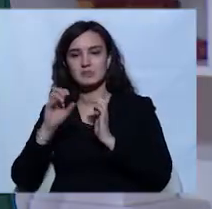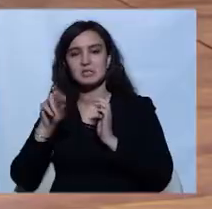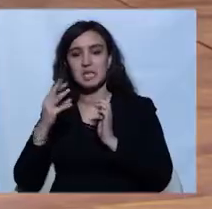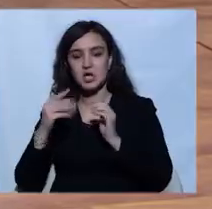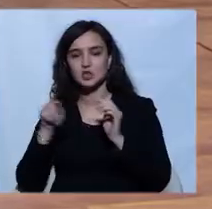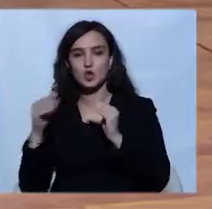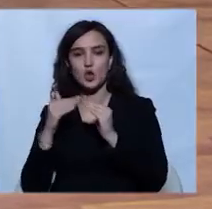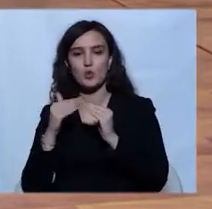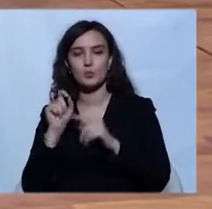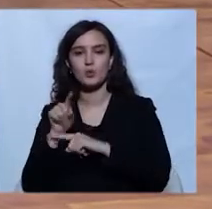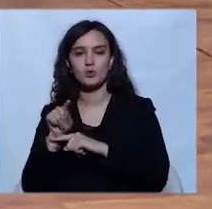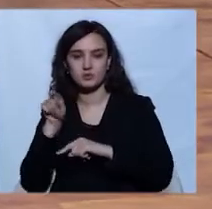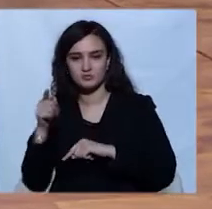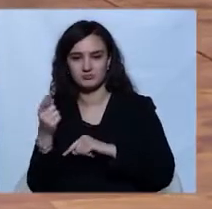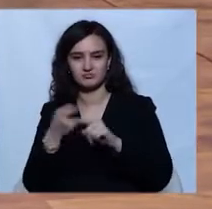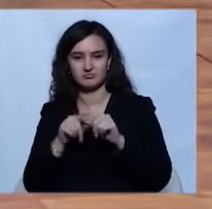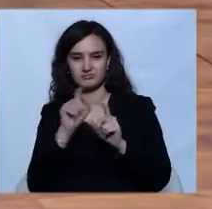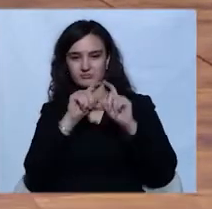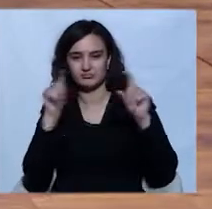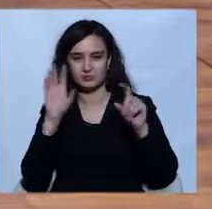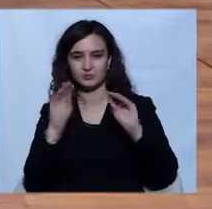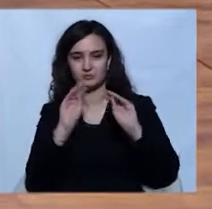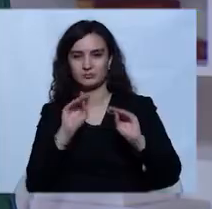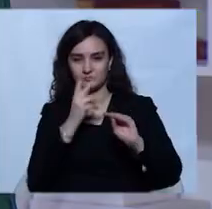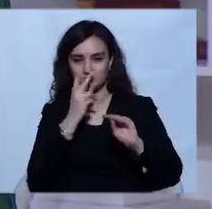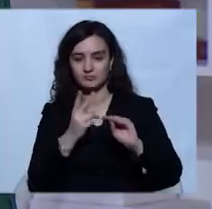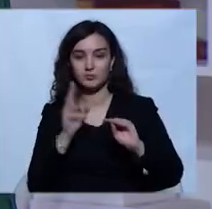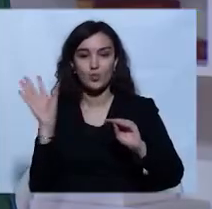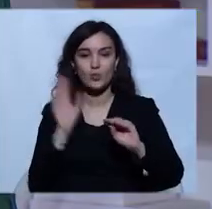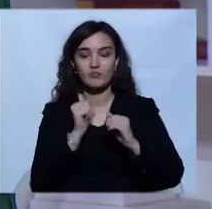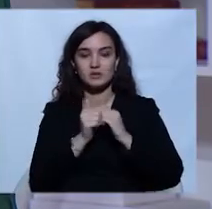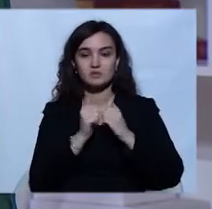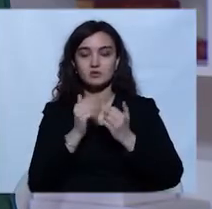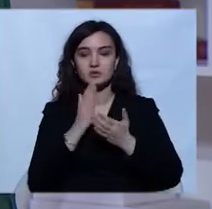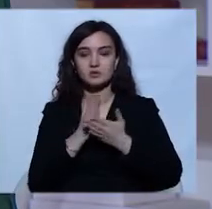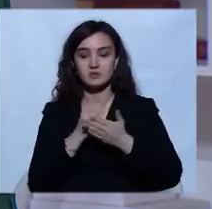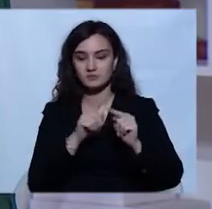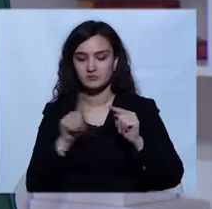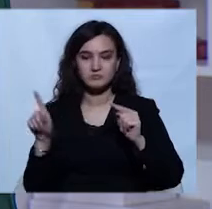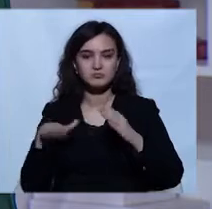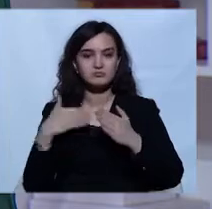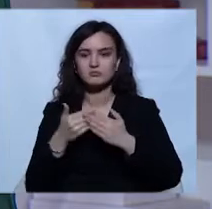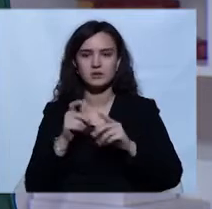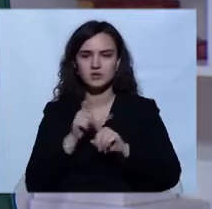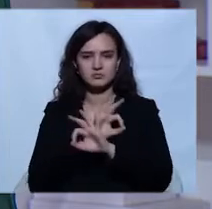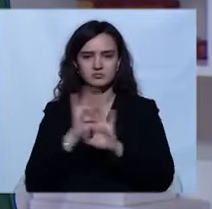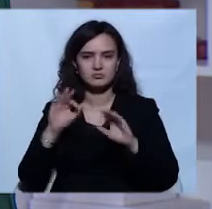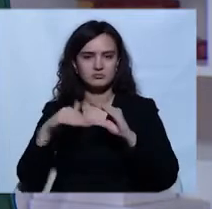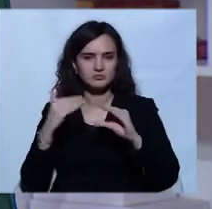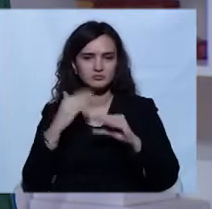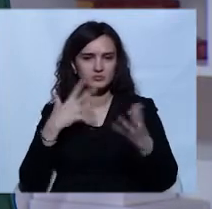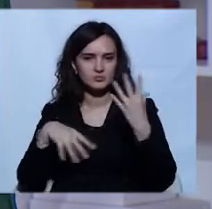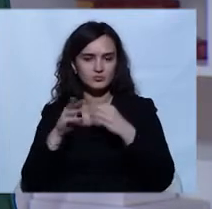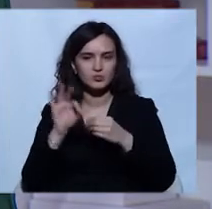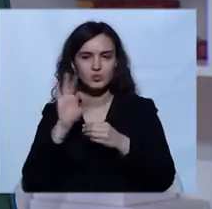englishbookeducation.co.uk/homework, and we'll give those a read. That's all the time we have for today. It was wonderful chatting with you guys